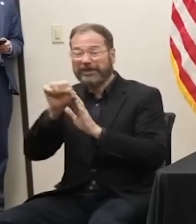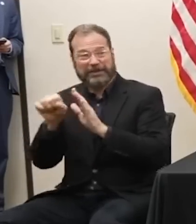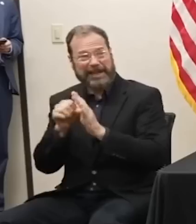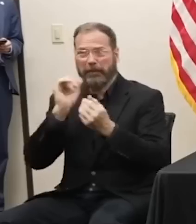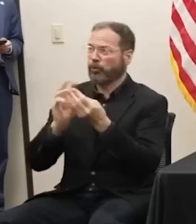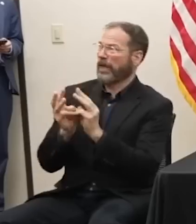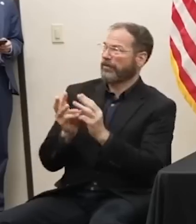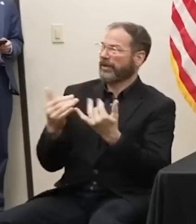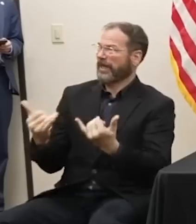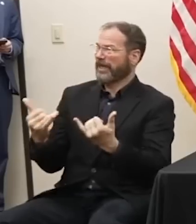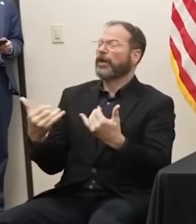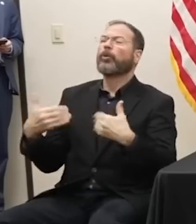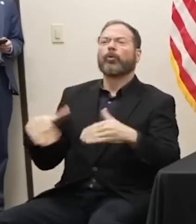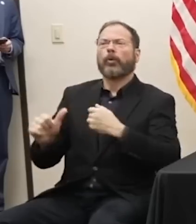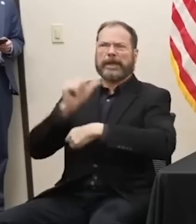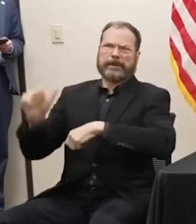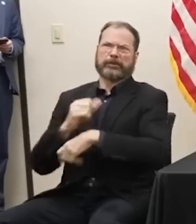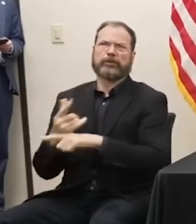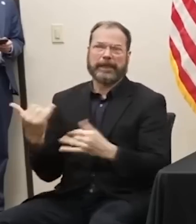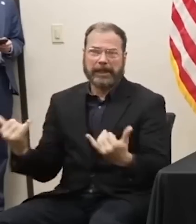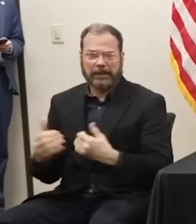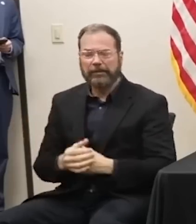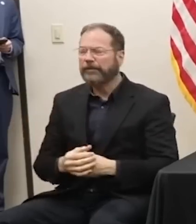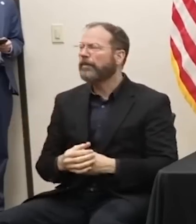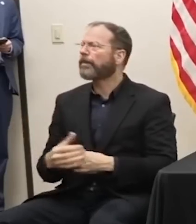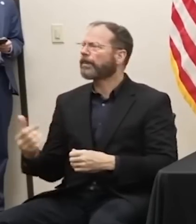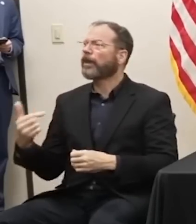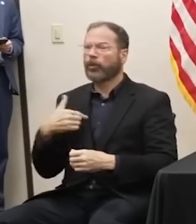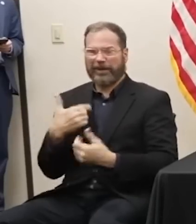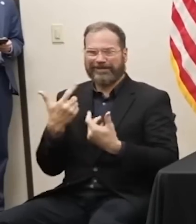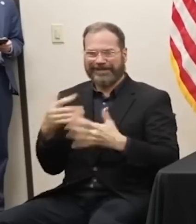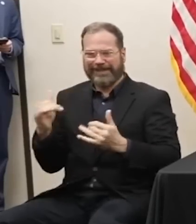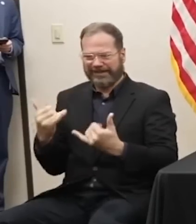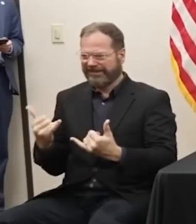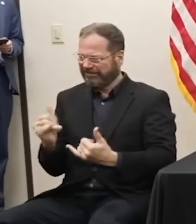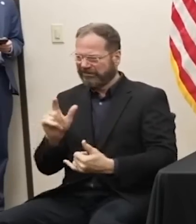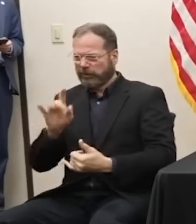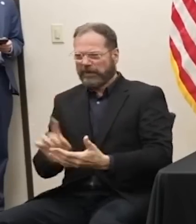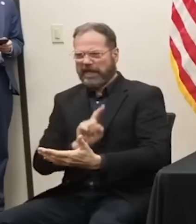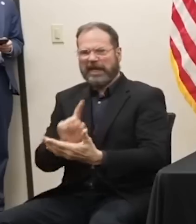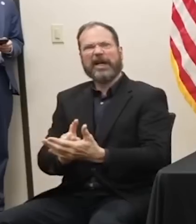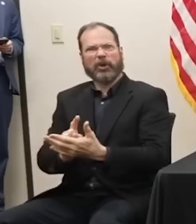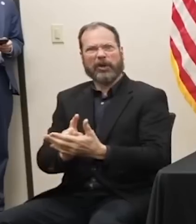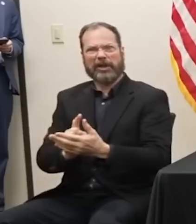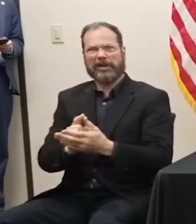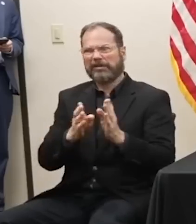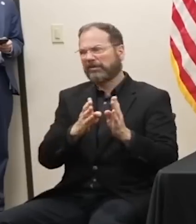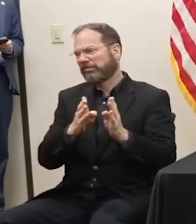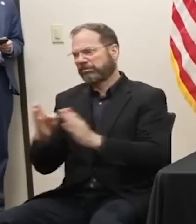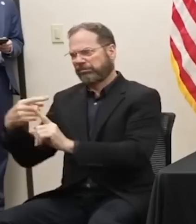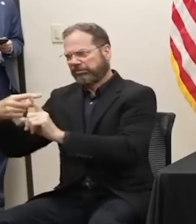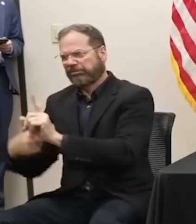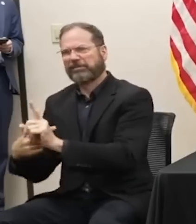we're seeing are very dangerous. And we have had a period now of about 24 hours of significant